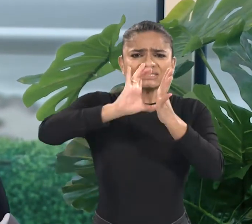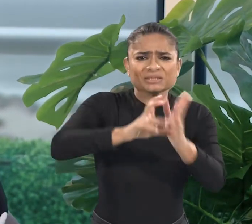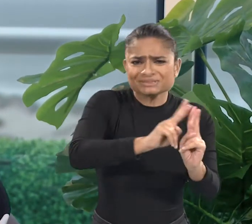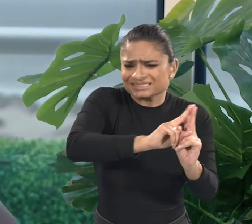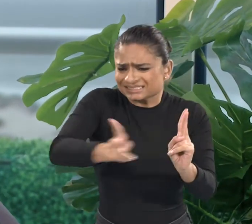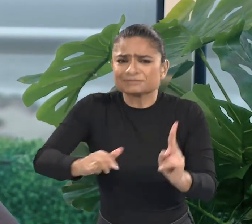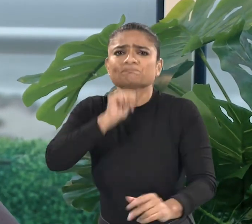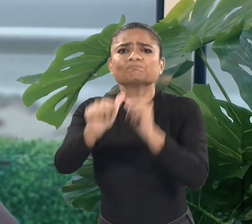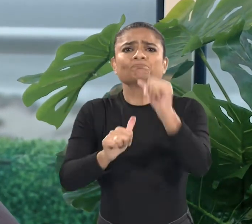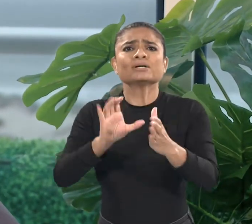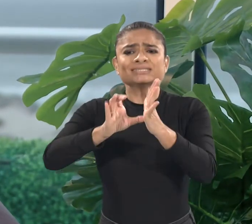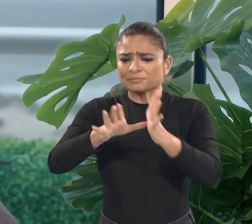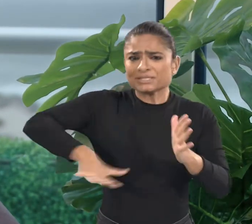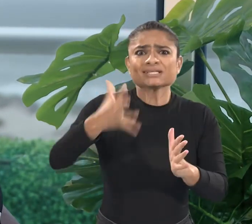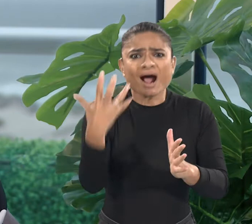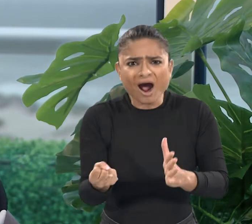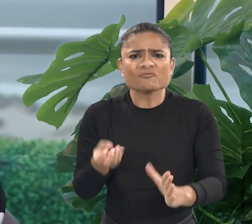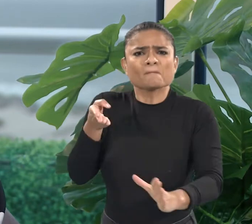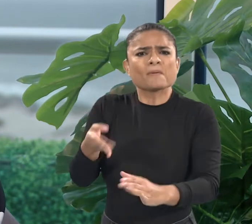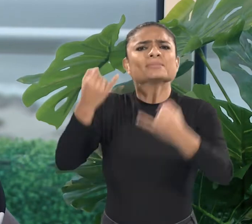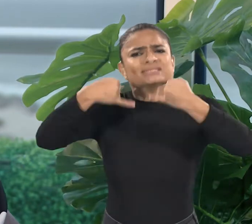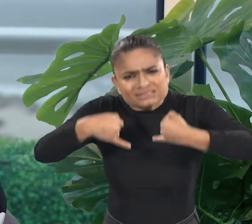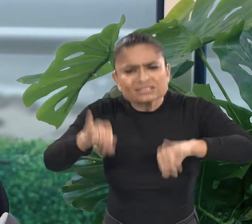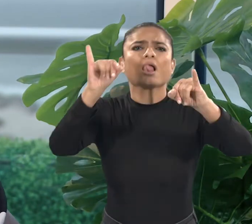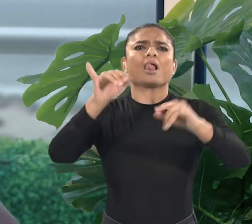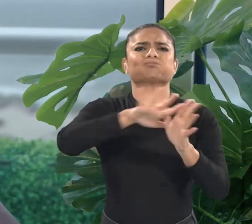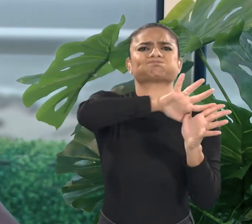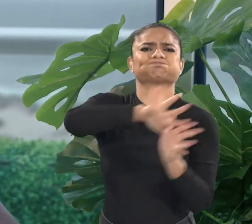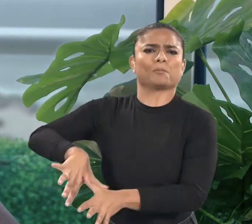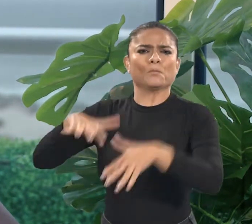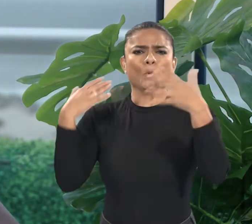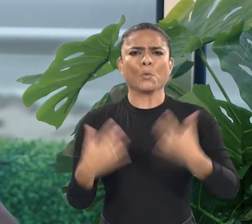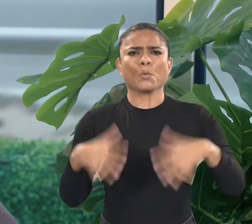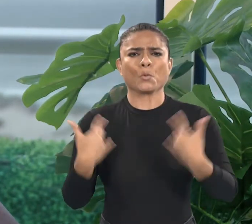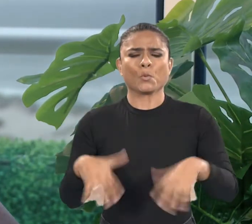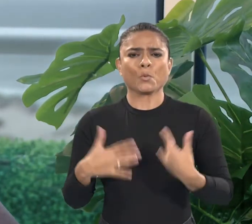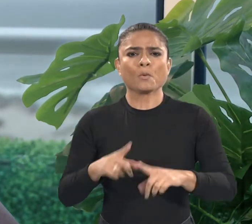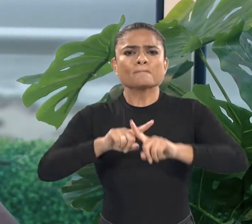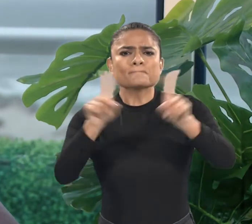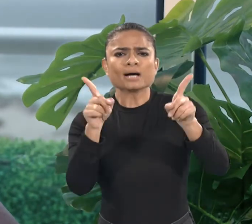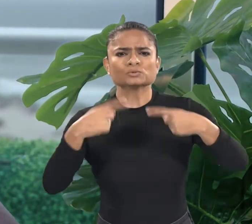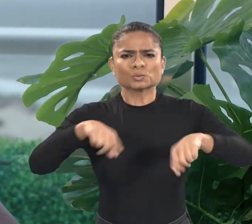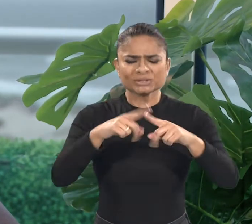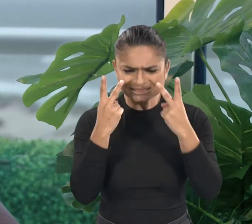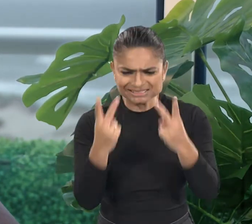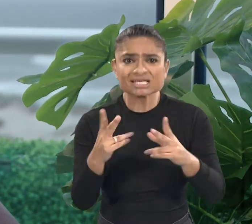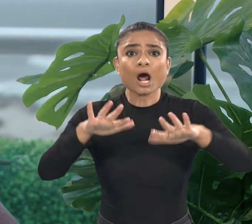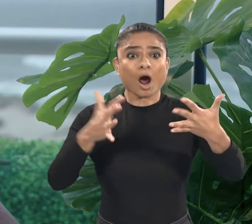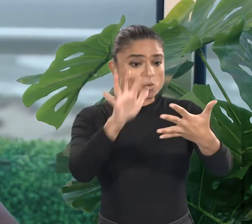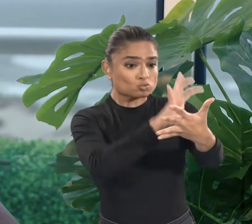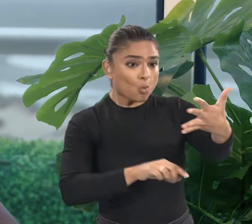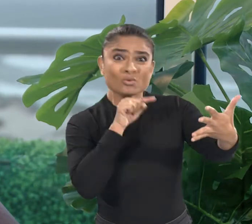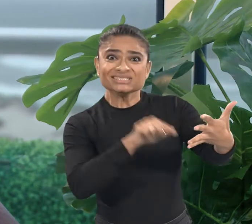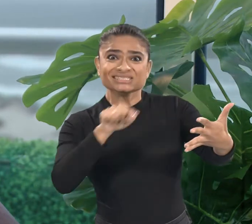even within the disability sector experience discrimination and marginalisation. But when we change the